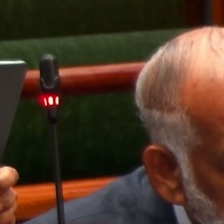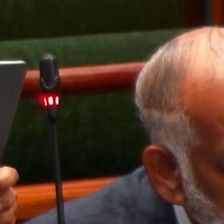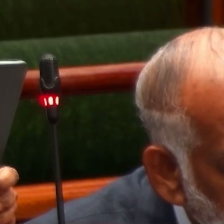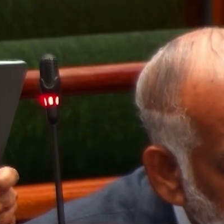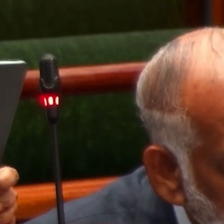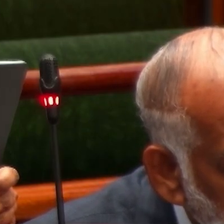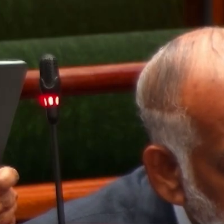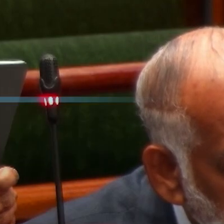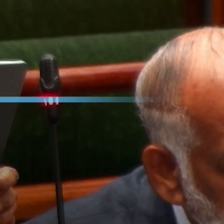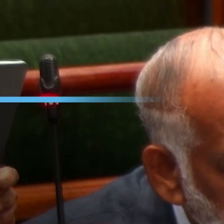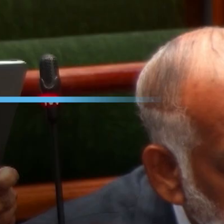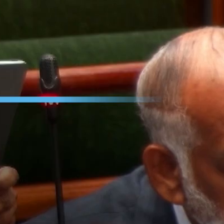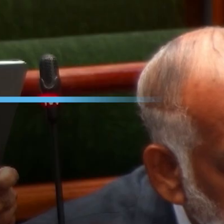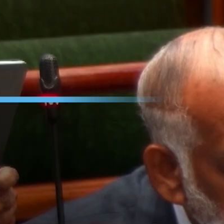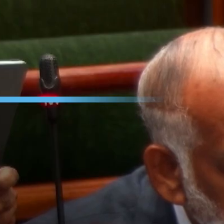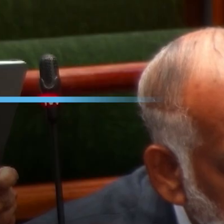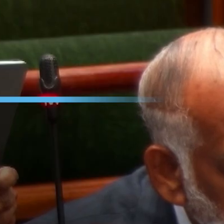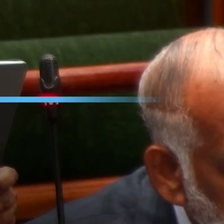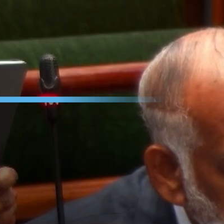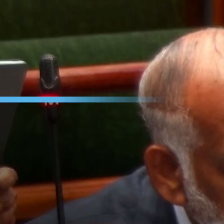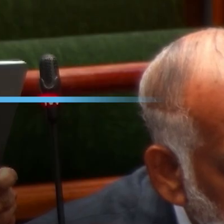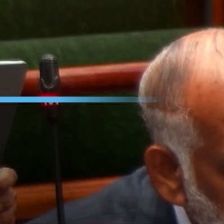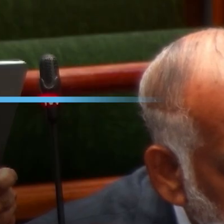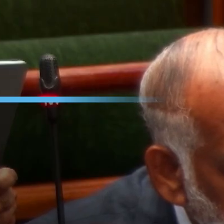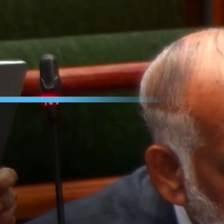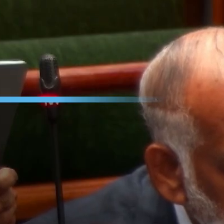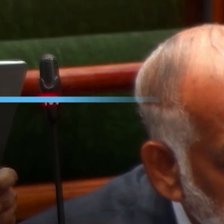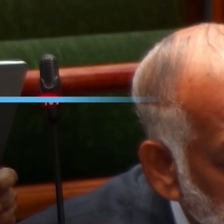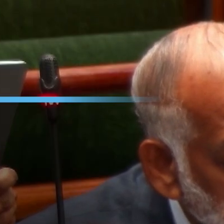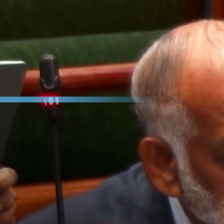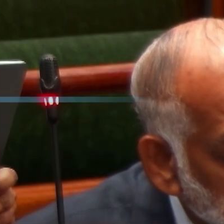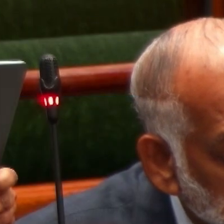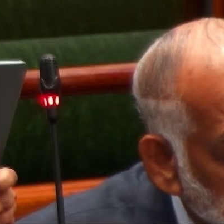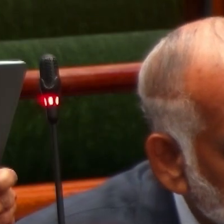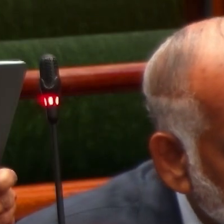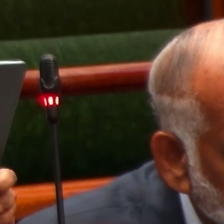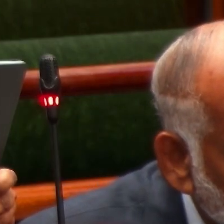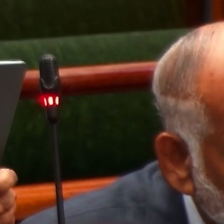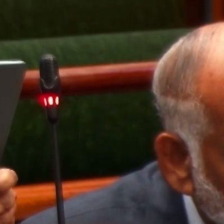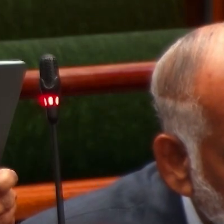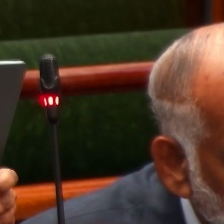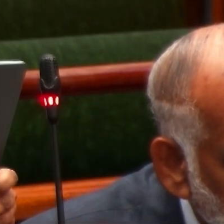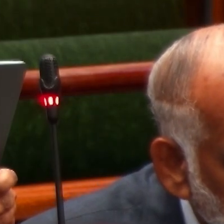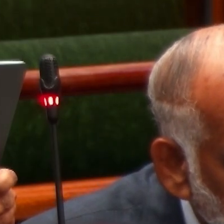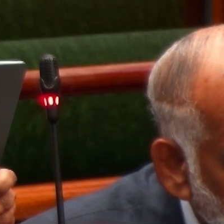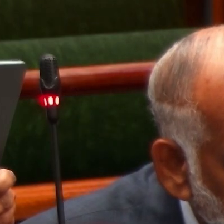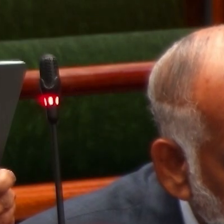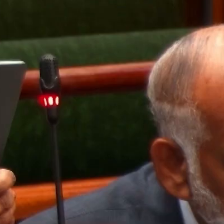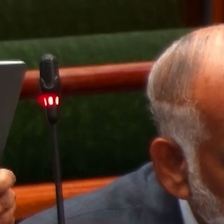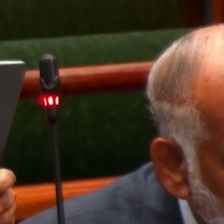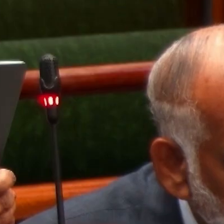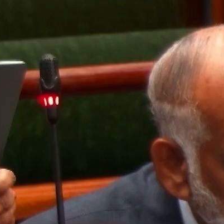Nimbulavinaka. I rise to support the 2026-2027 national budget themed A Responsible Budget